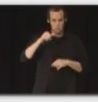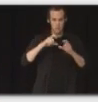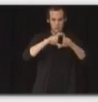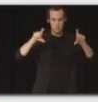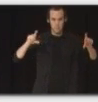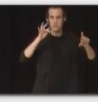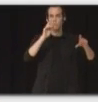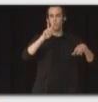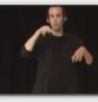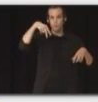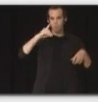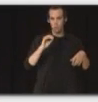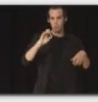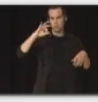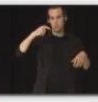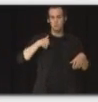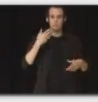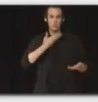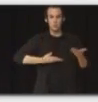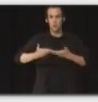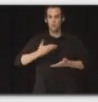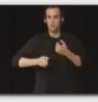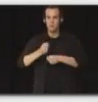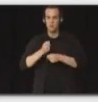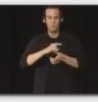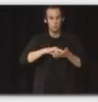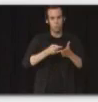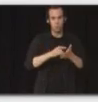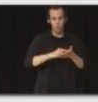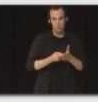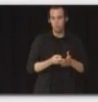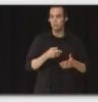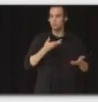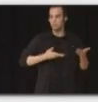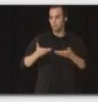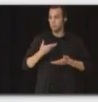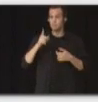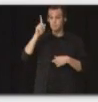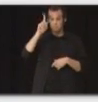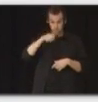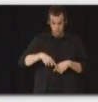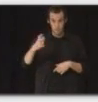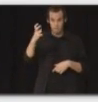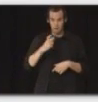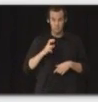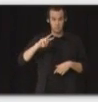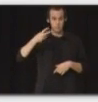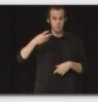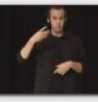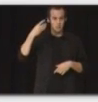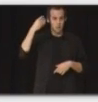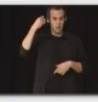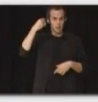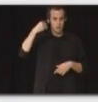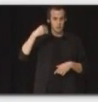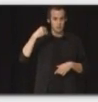with Fundosa companies. We are actively working with them in different projects, and we have